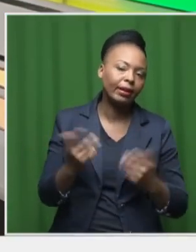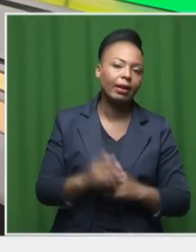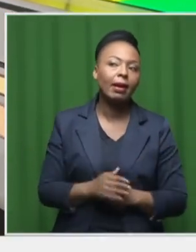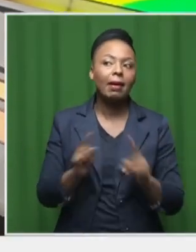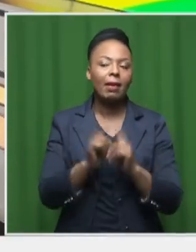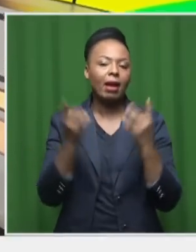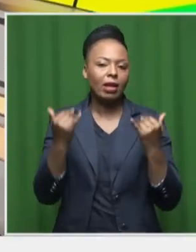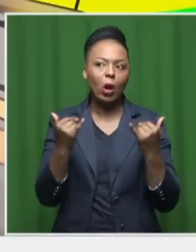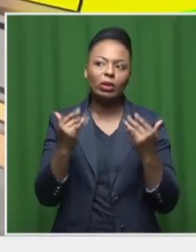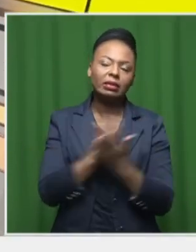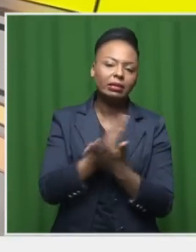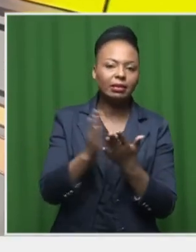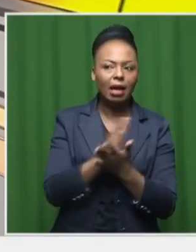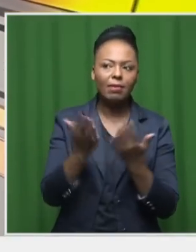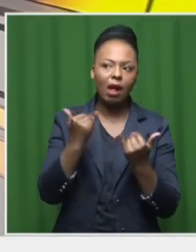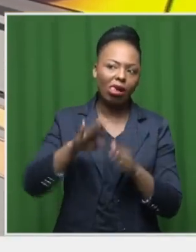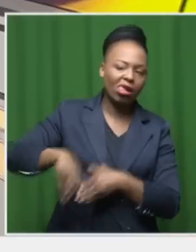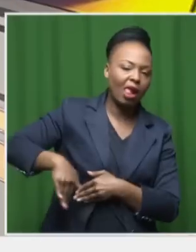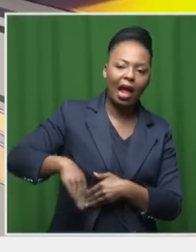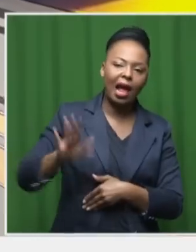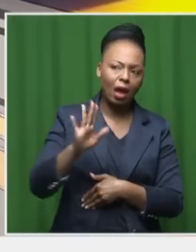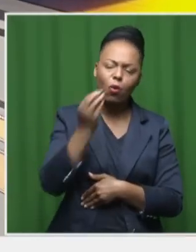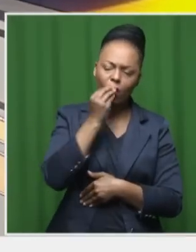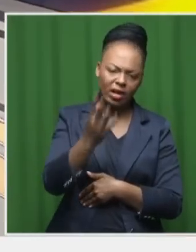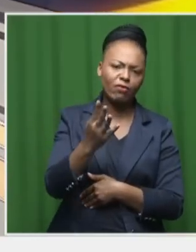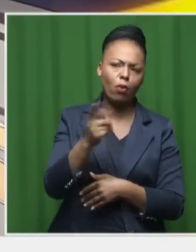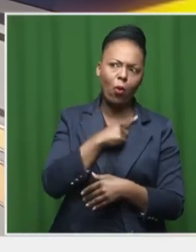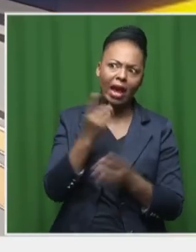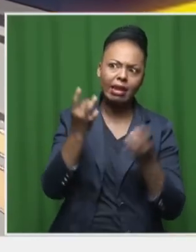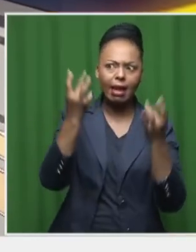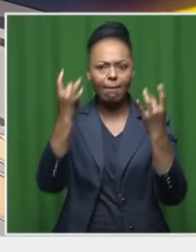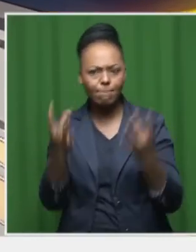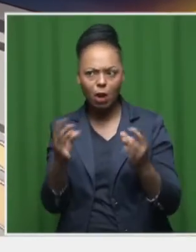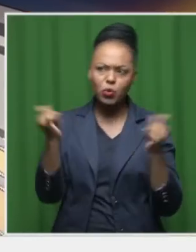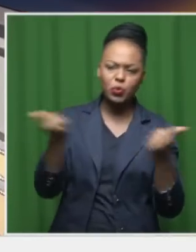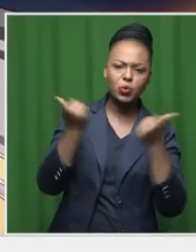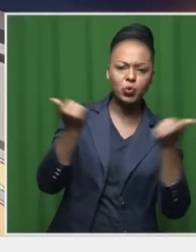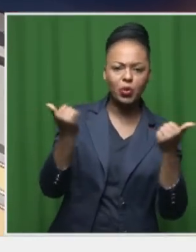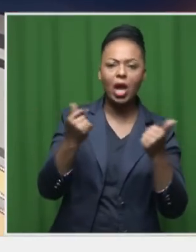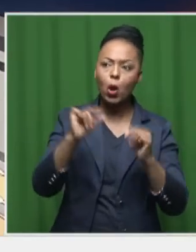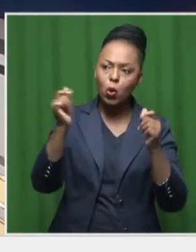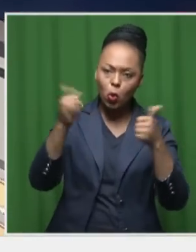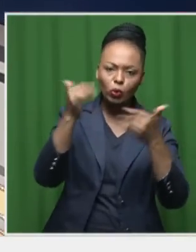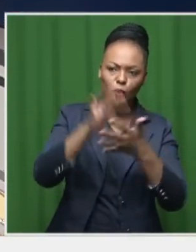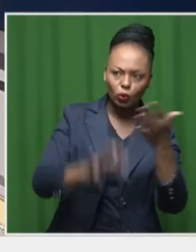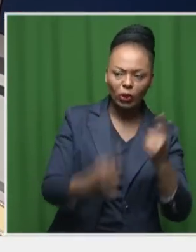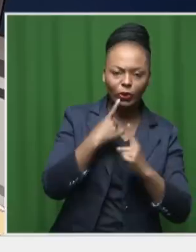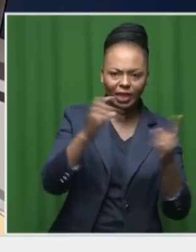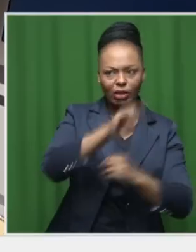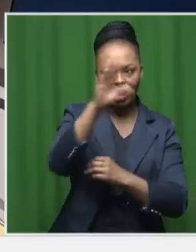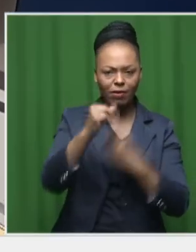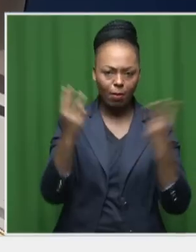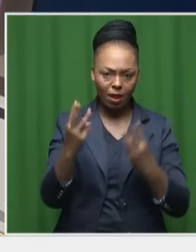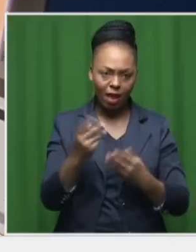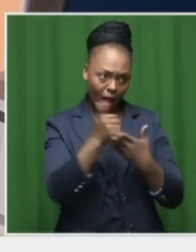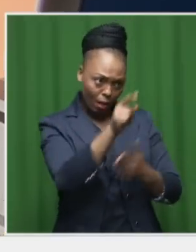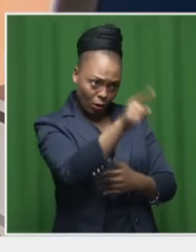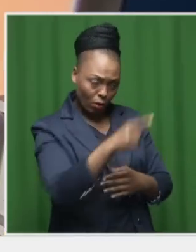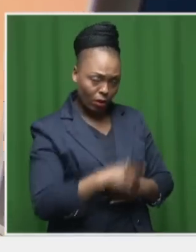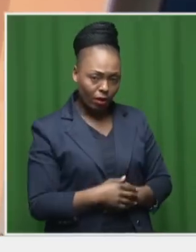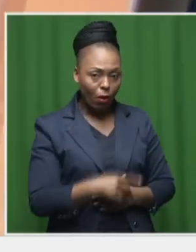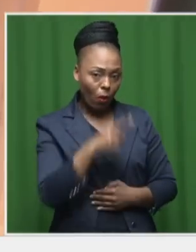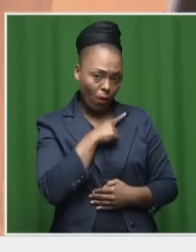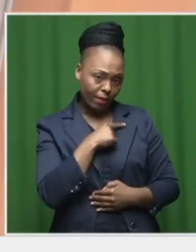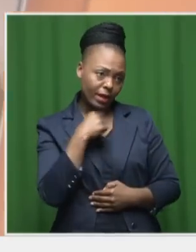these are wonderful stories, great numbers, and good stories to tell out of South Africa. Does it help you? Because I know that